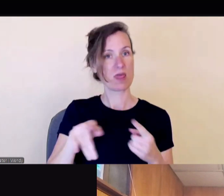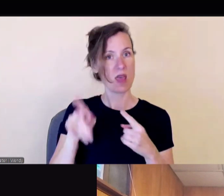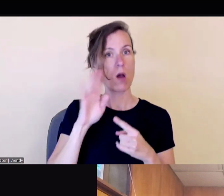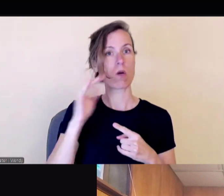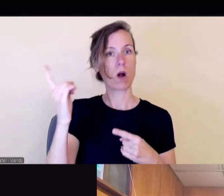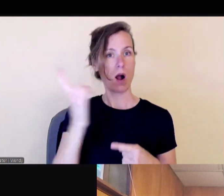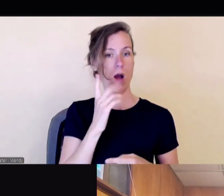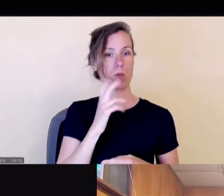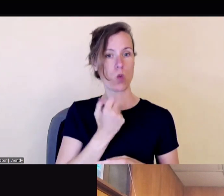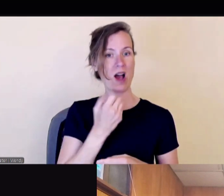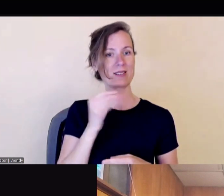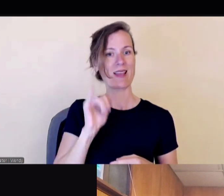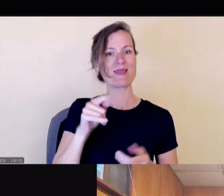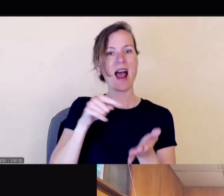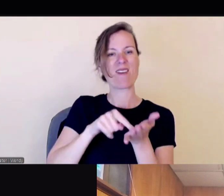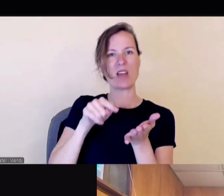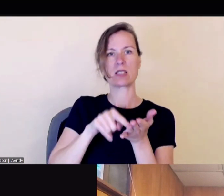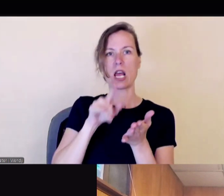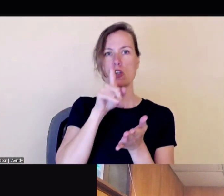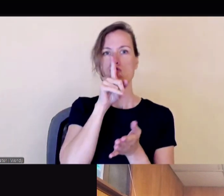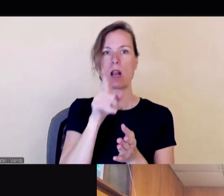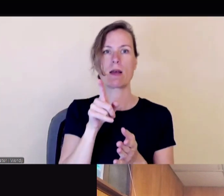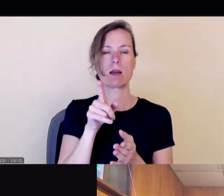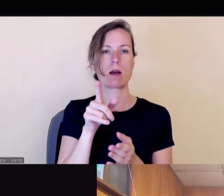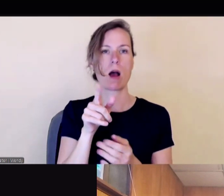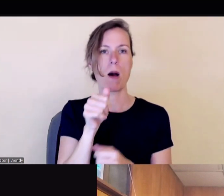parameters around what confidentiality means.